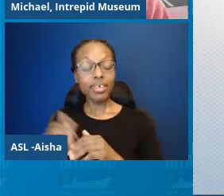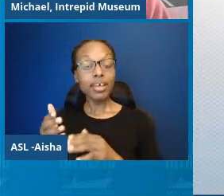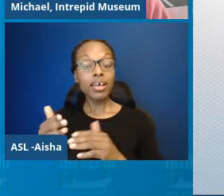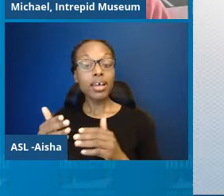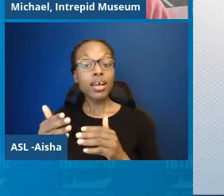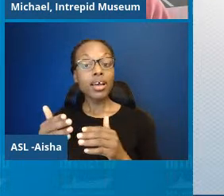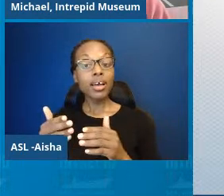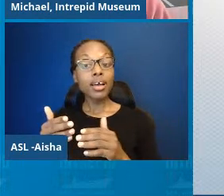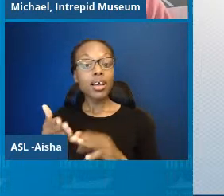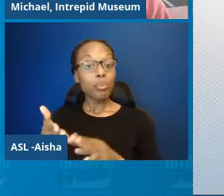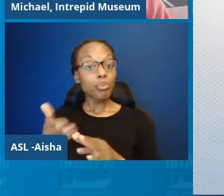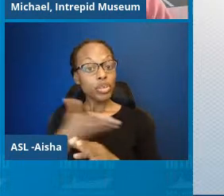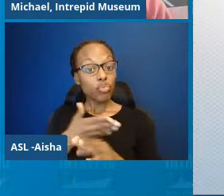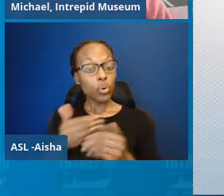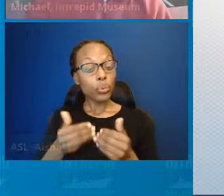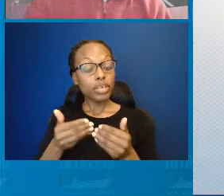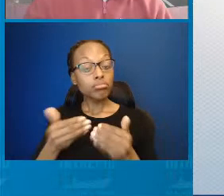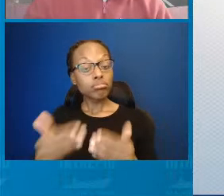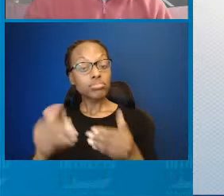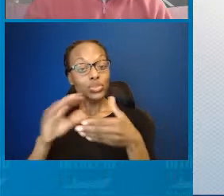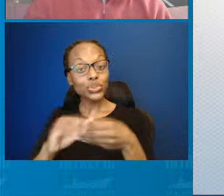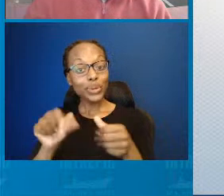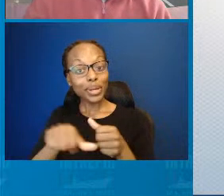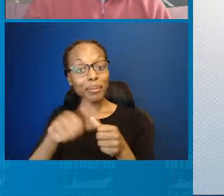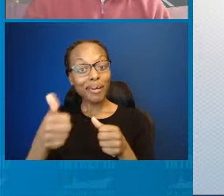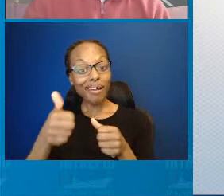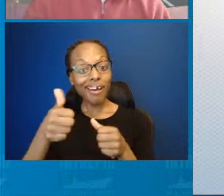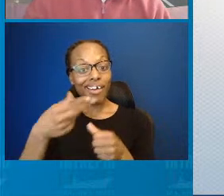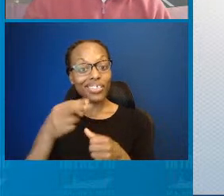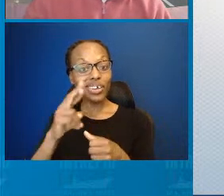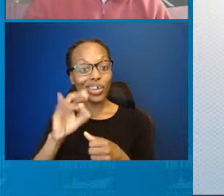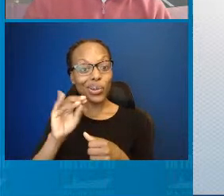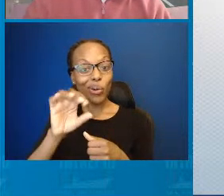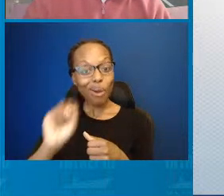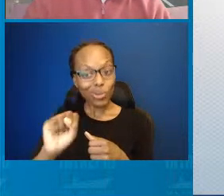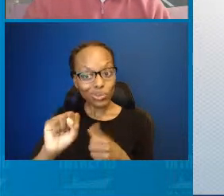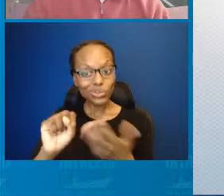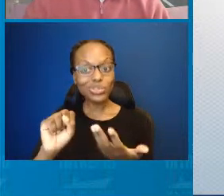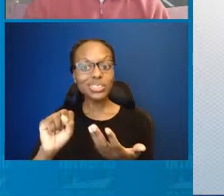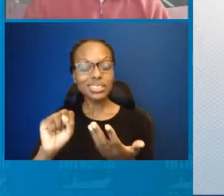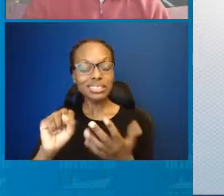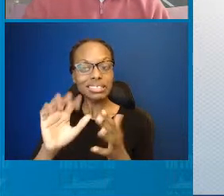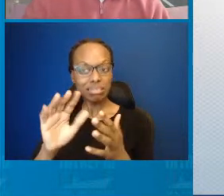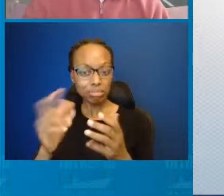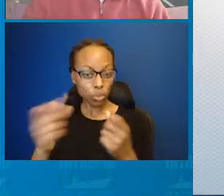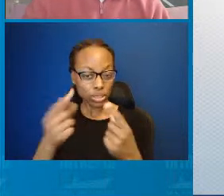I want to know if there are any questions, because I know I just went through a lot.